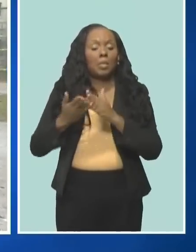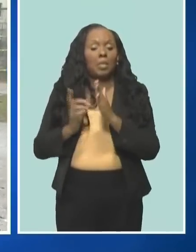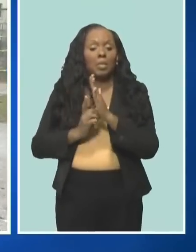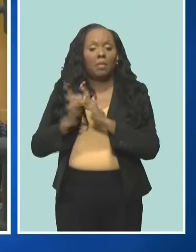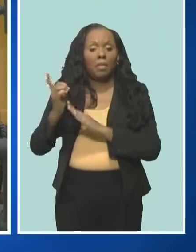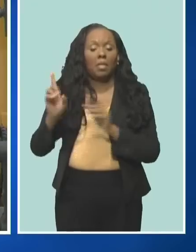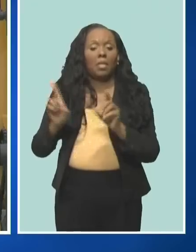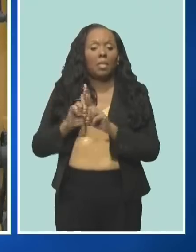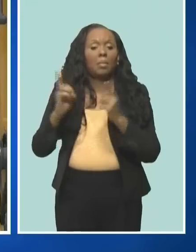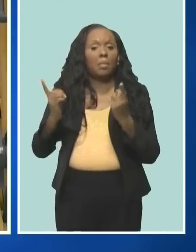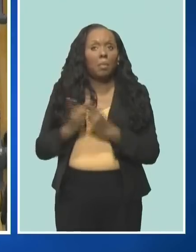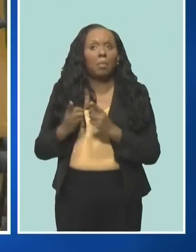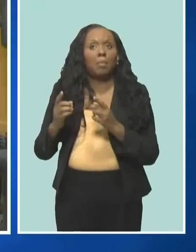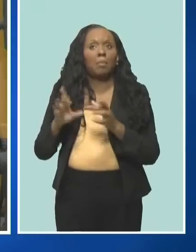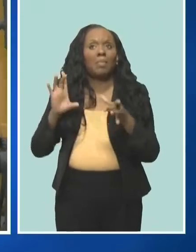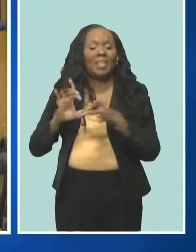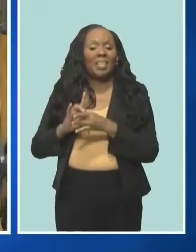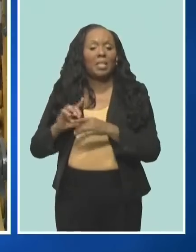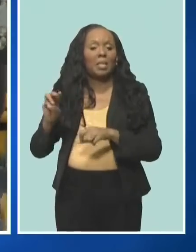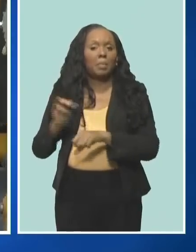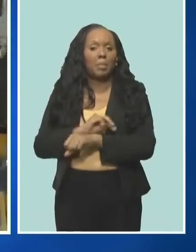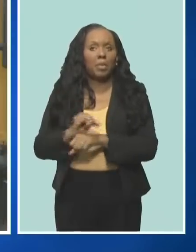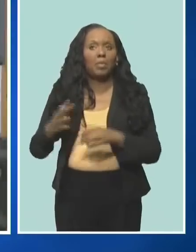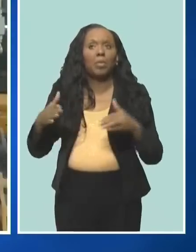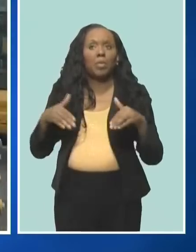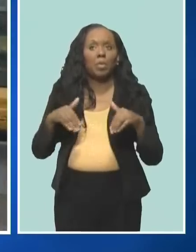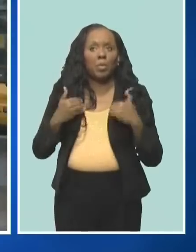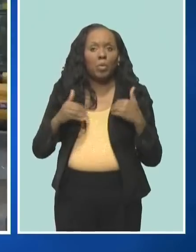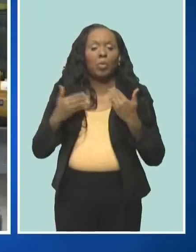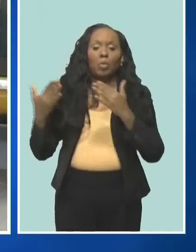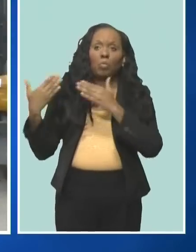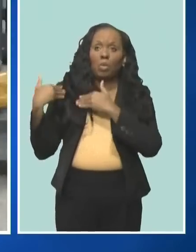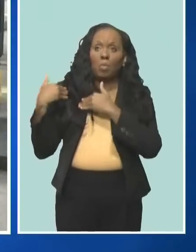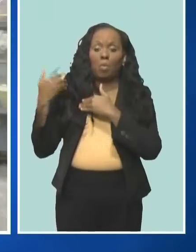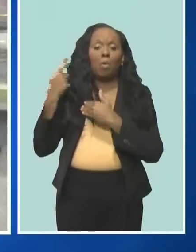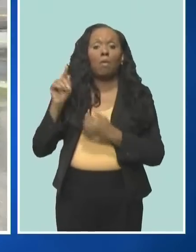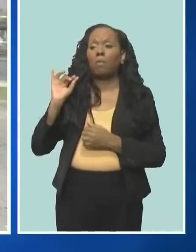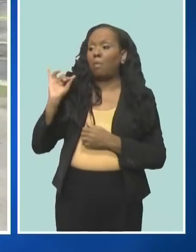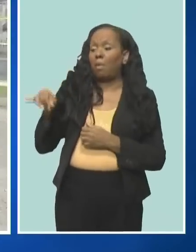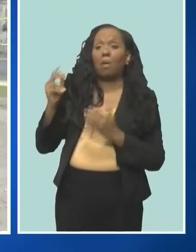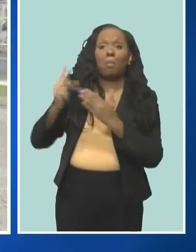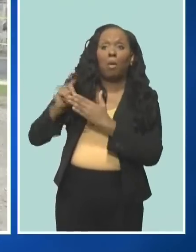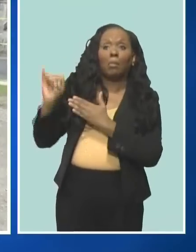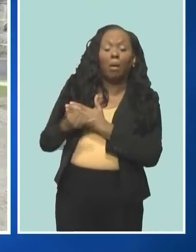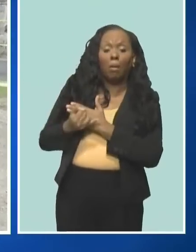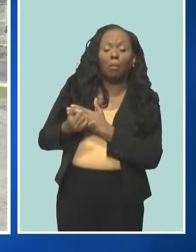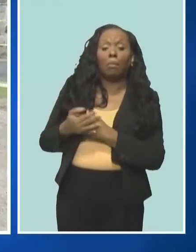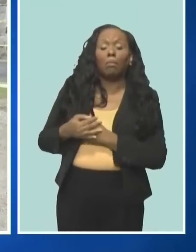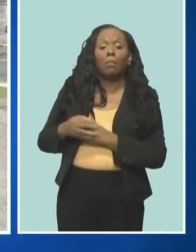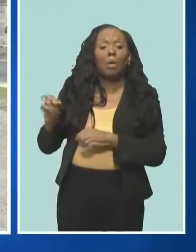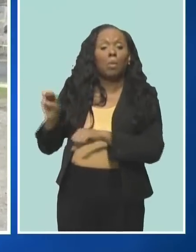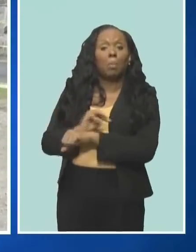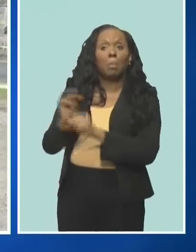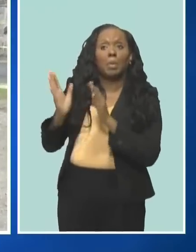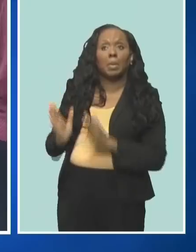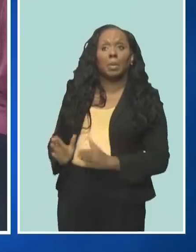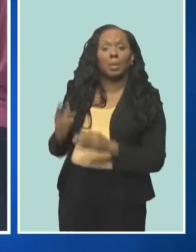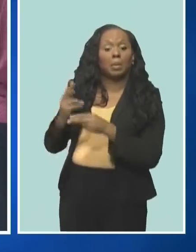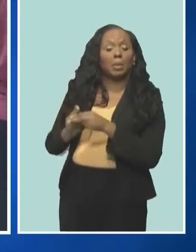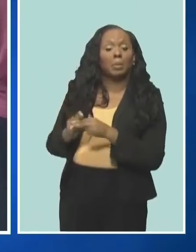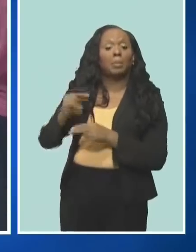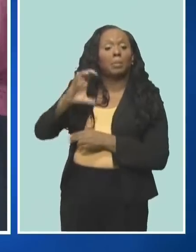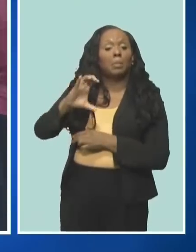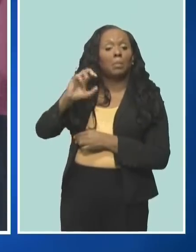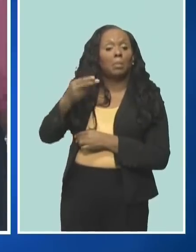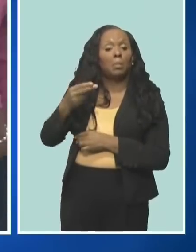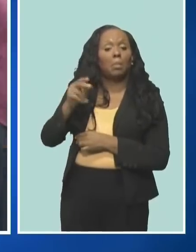Department through the Ministry of Youth, Sports and Community Empowerment. Minister Charles Griffith says the centre will